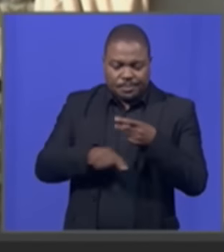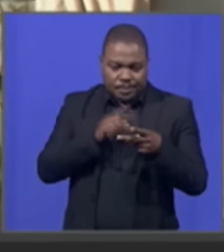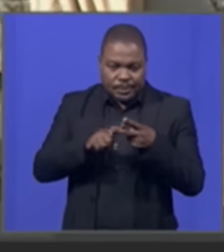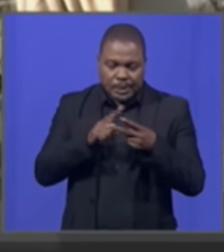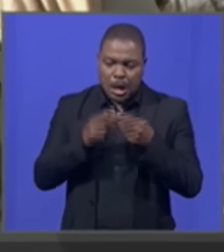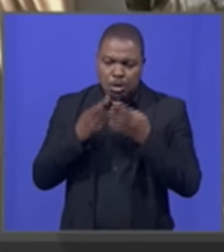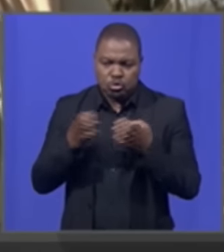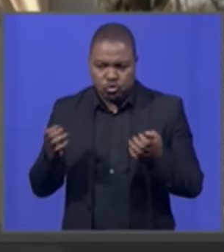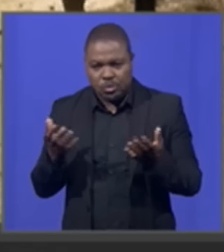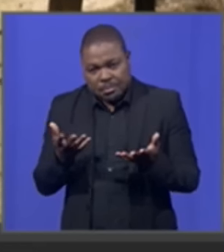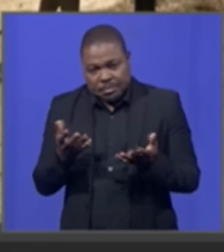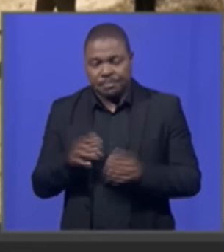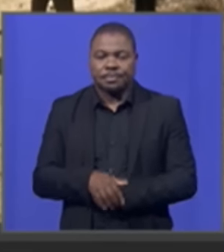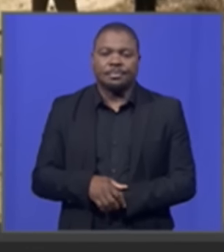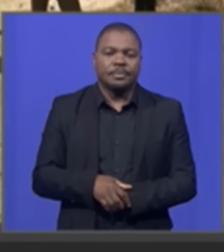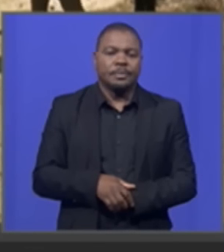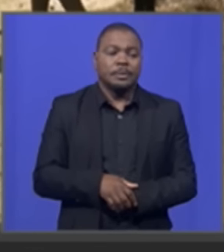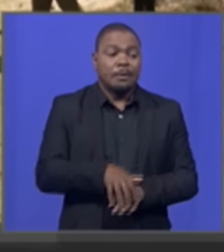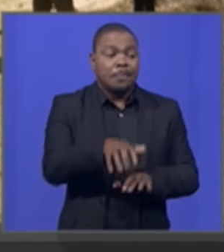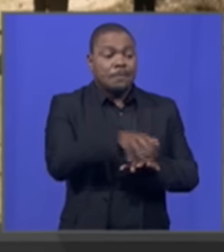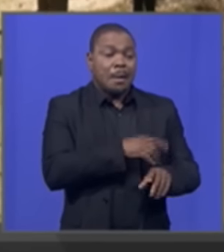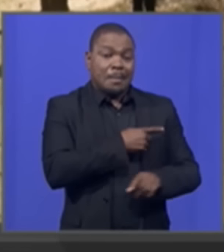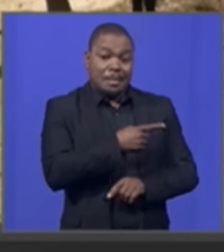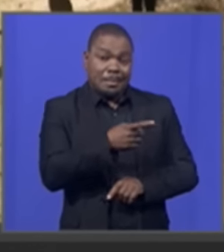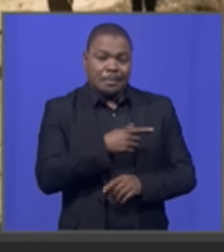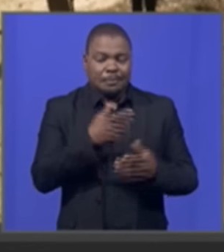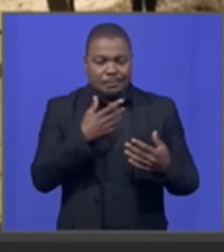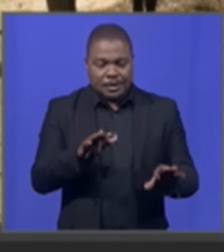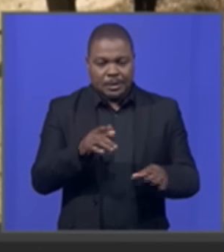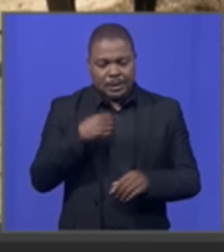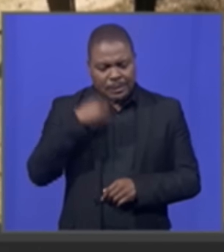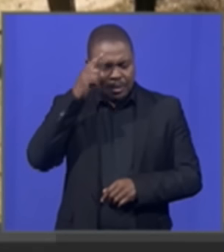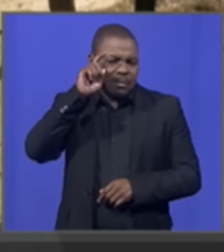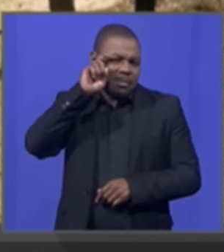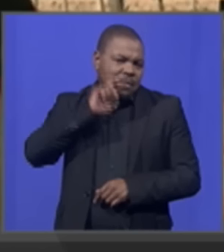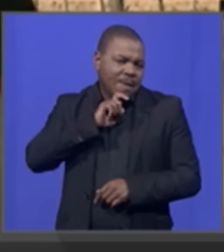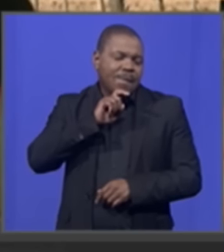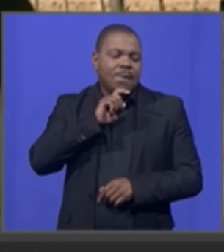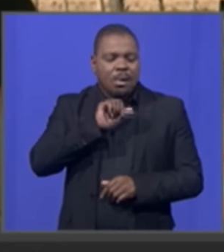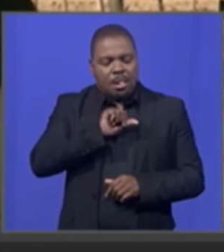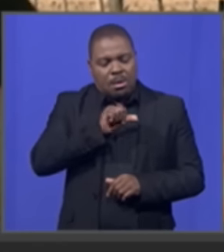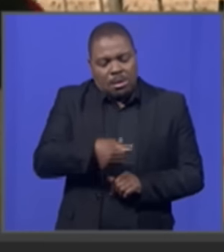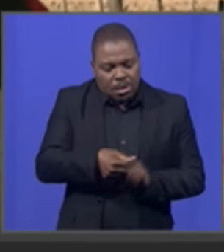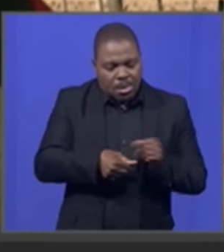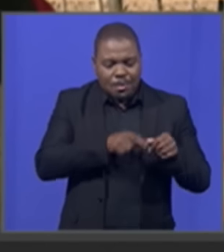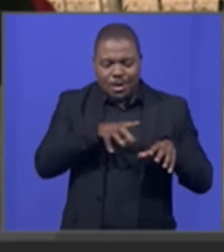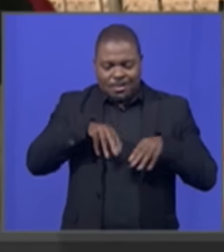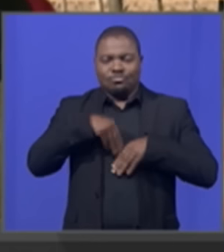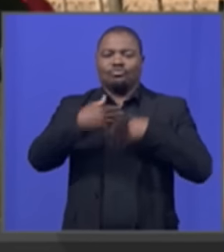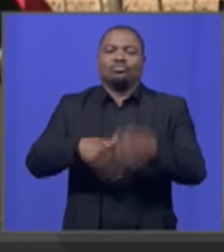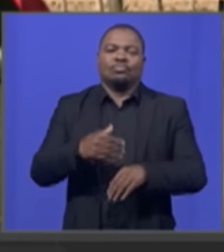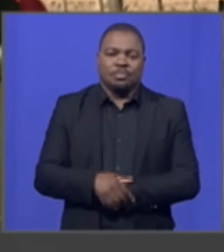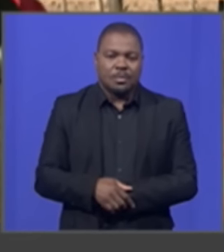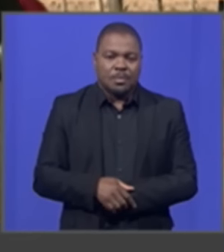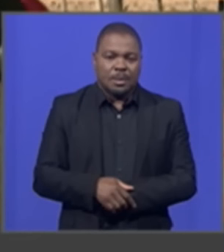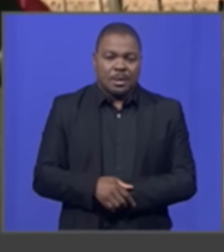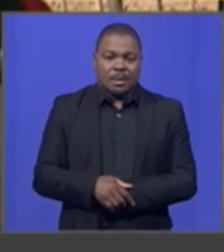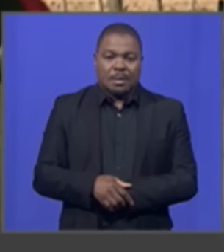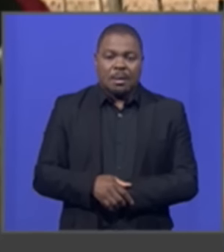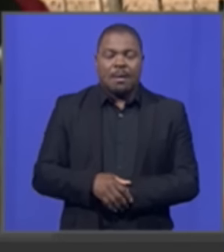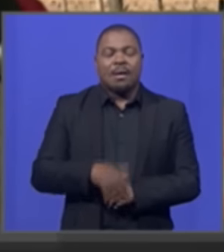di equipment. Balemi bano ba tseile bošwa jwa ge mogolo wa bona. Ba kgonne go godisa botshelo